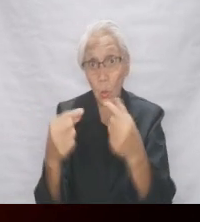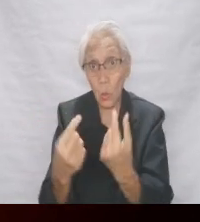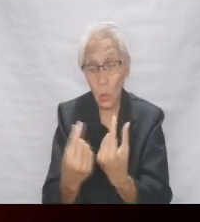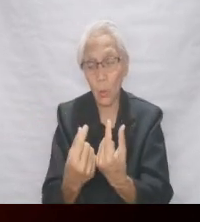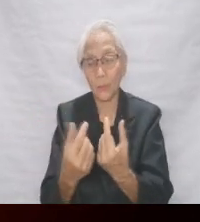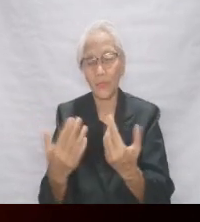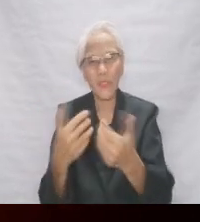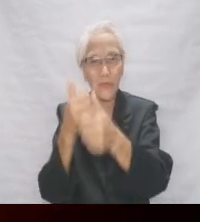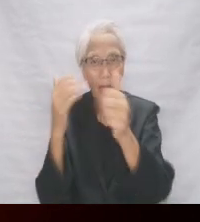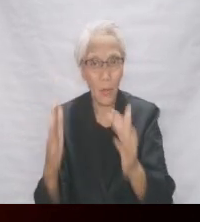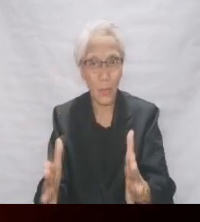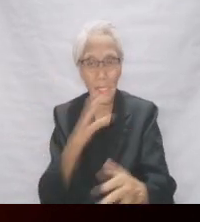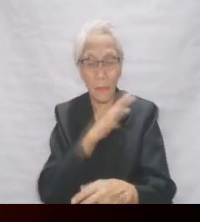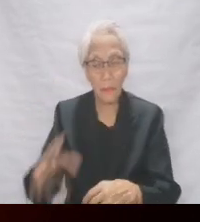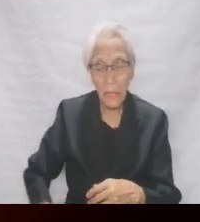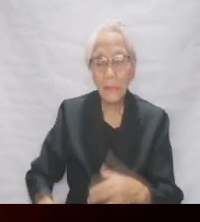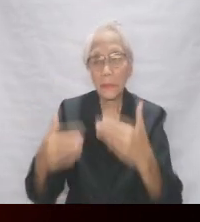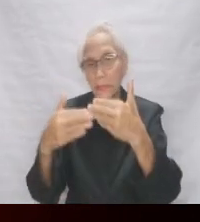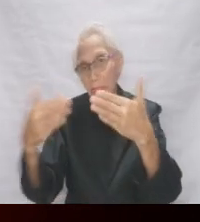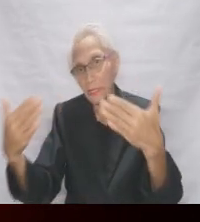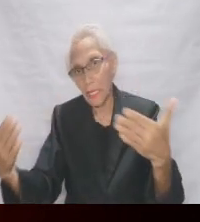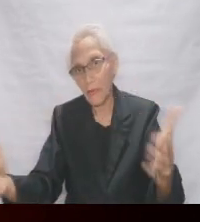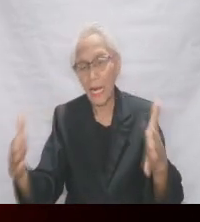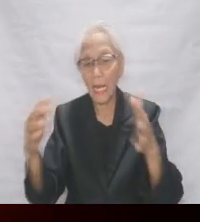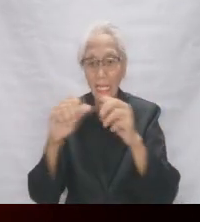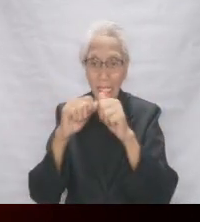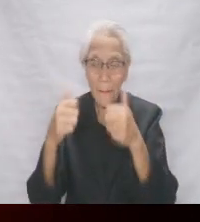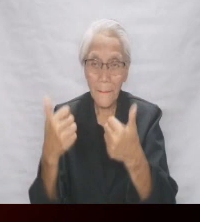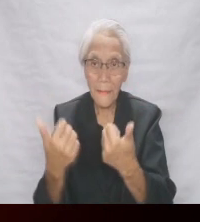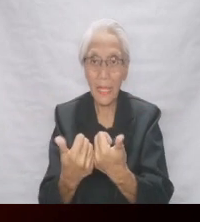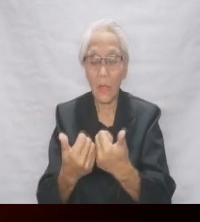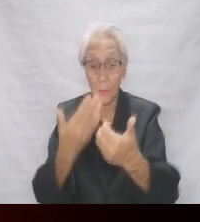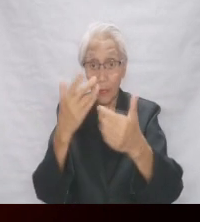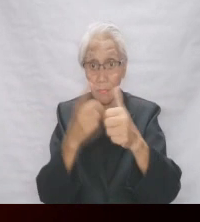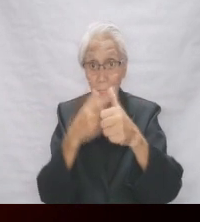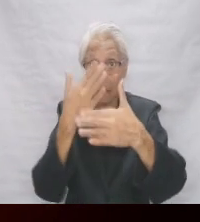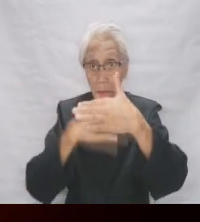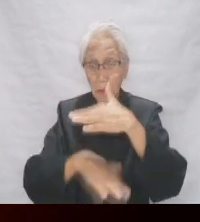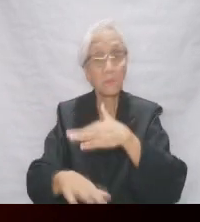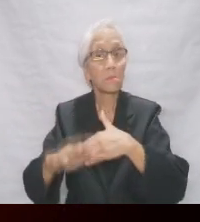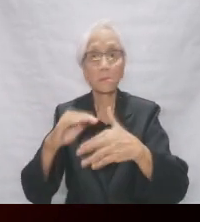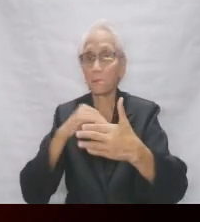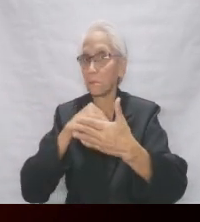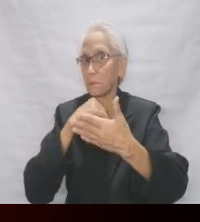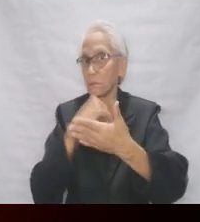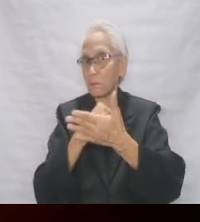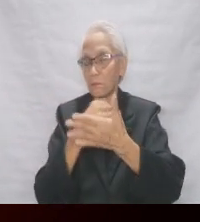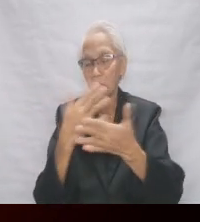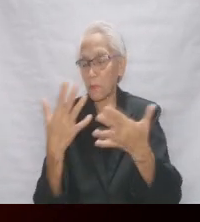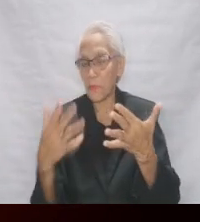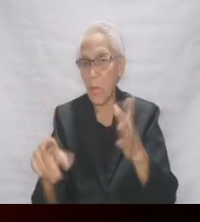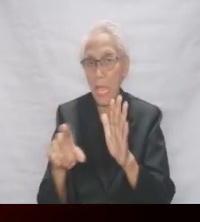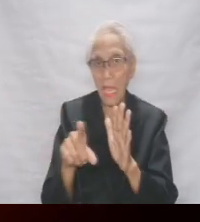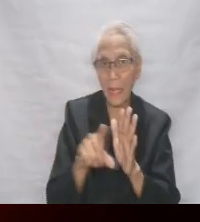Also known as the General Assembly Church of the Firstborn. They prohibit professional medical